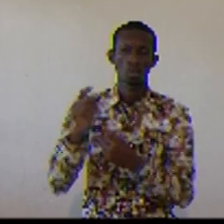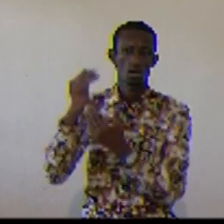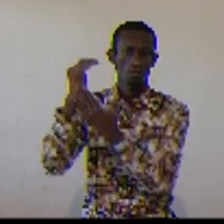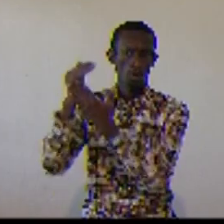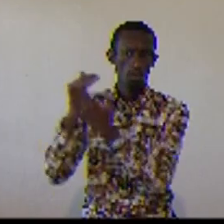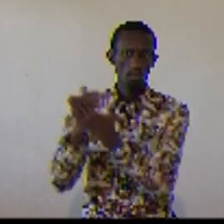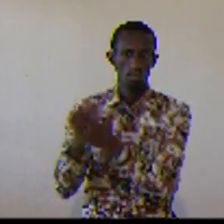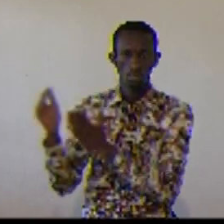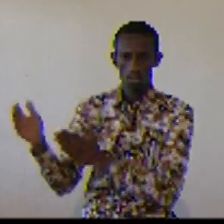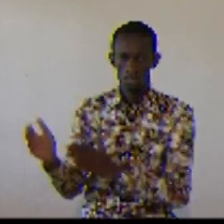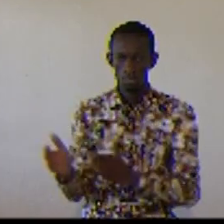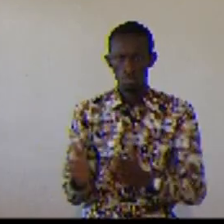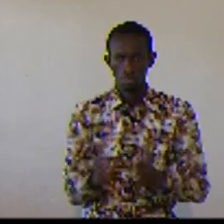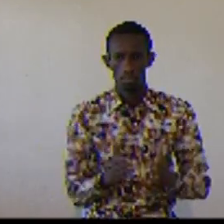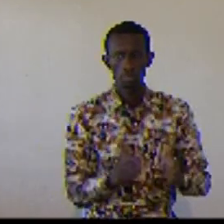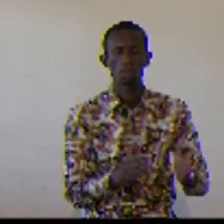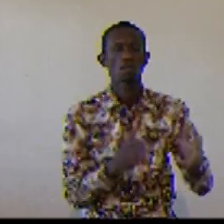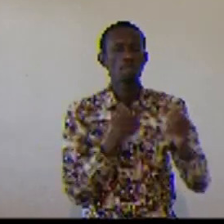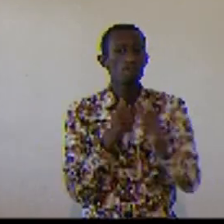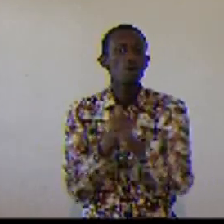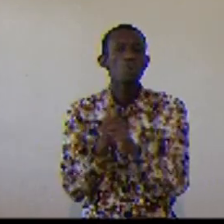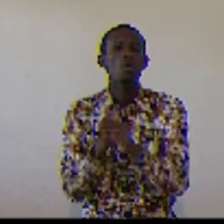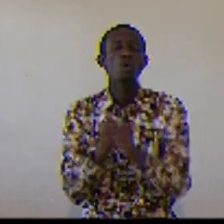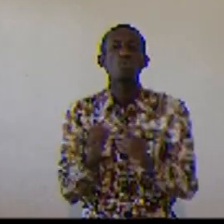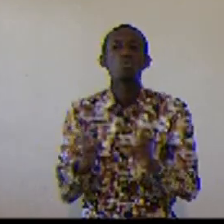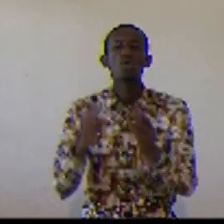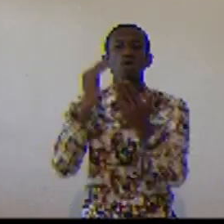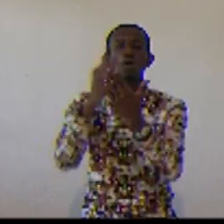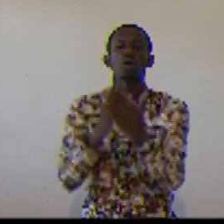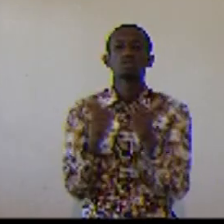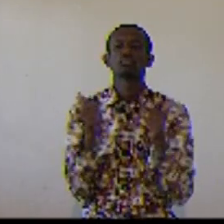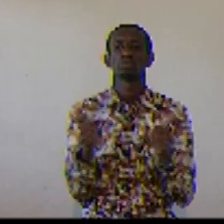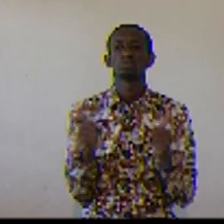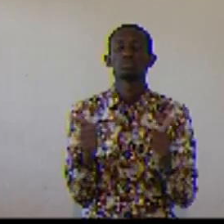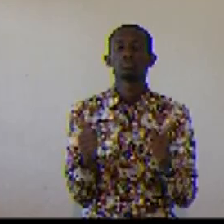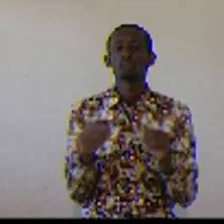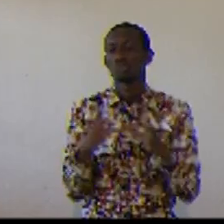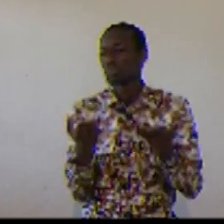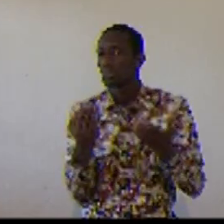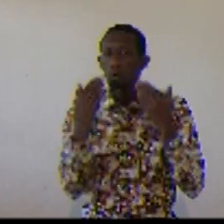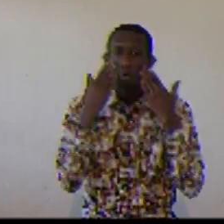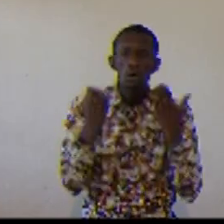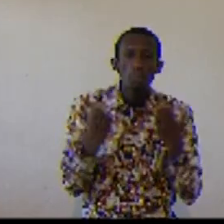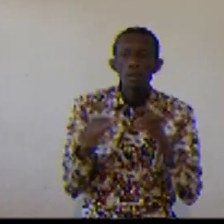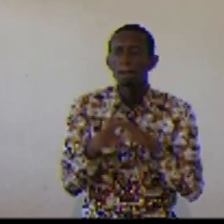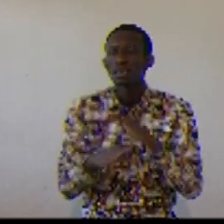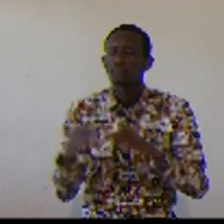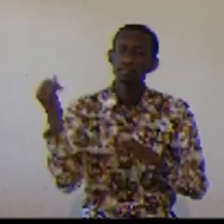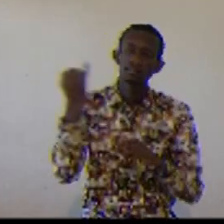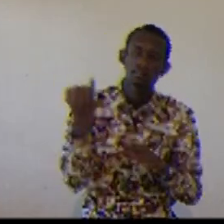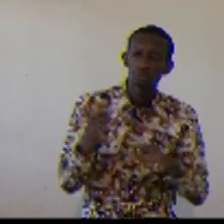increasing acidity. That means your base, either it is electron withdrawing or electron